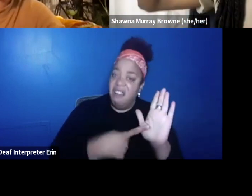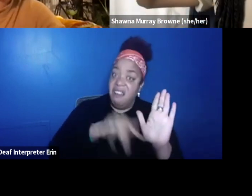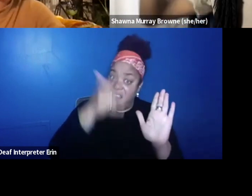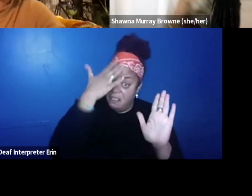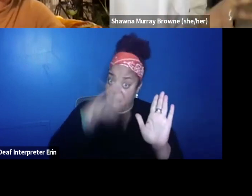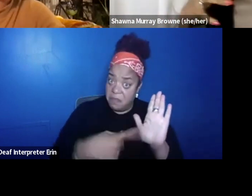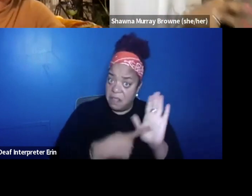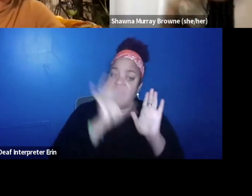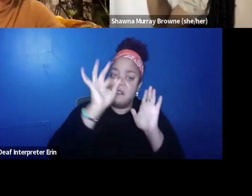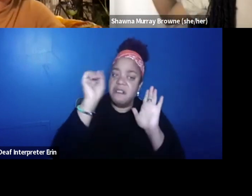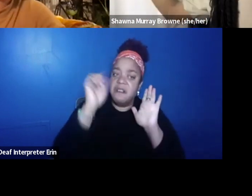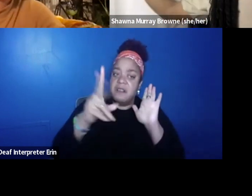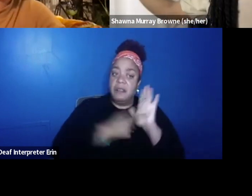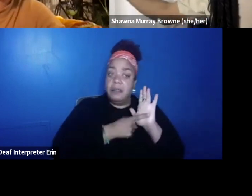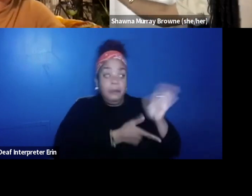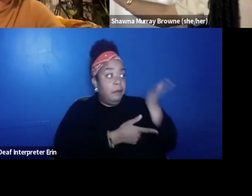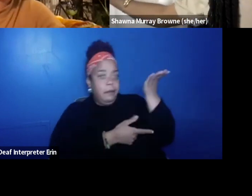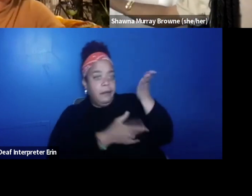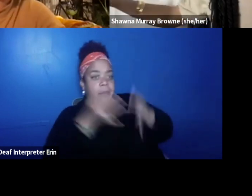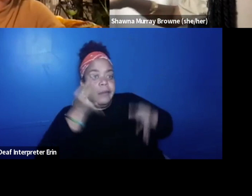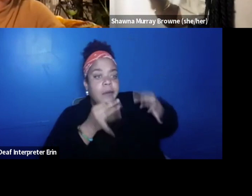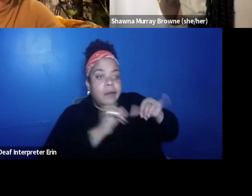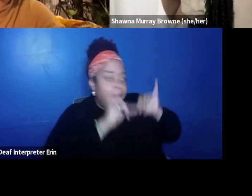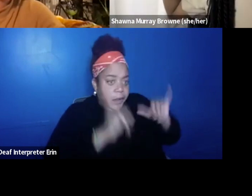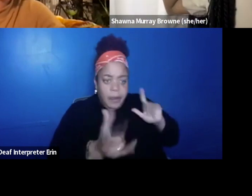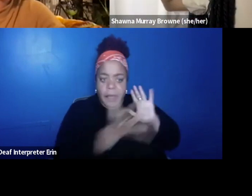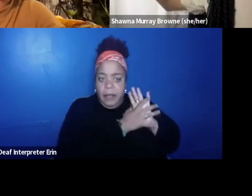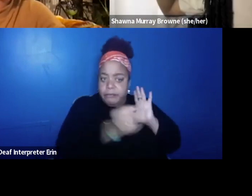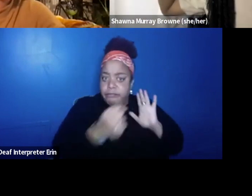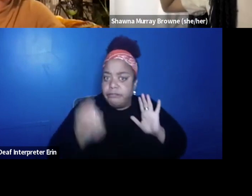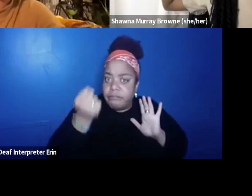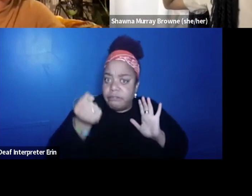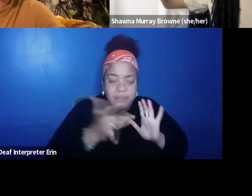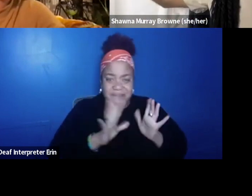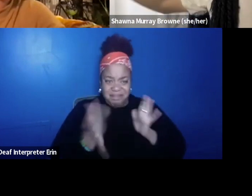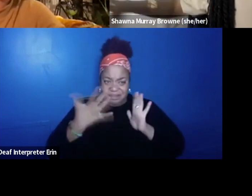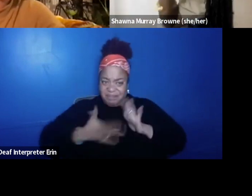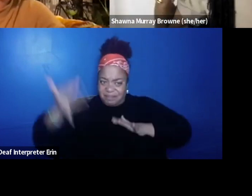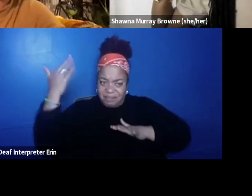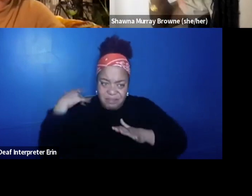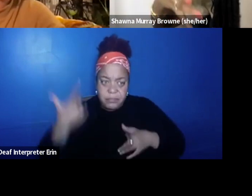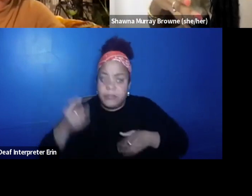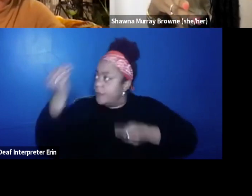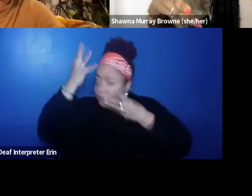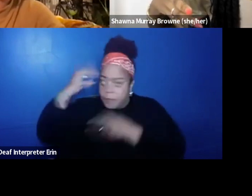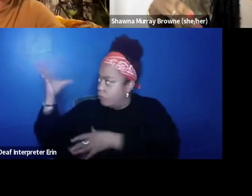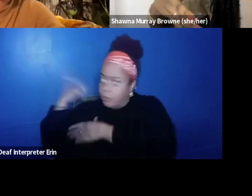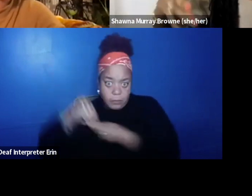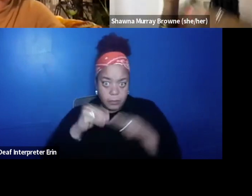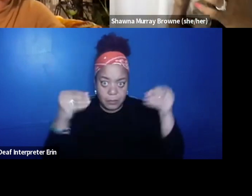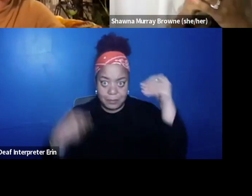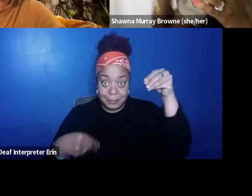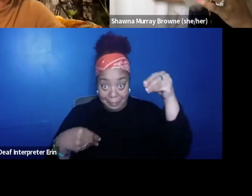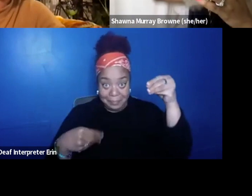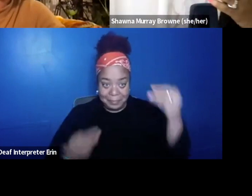can be pulled from years later, right? I've had folks young folks who I served as